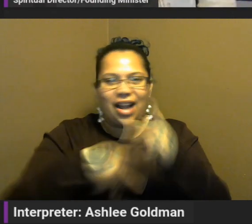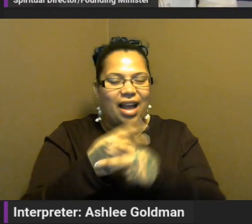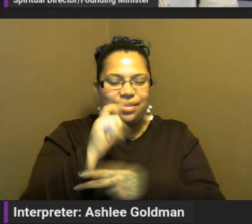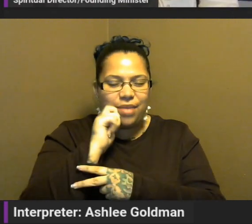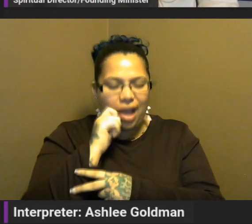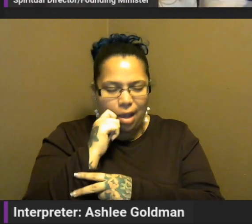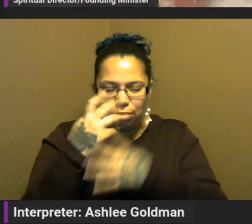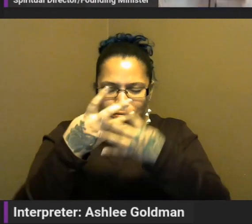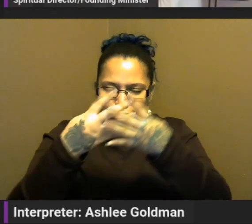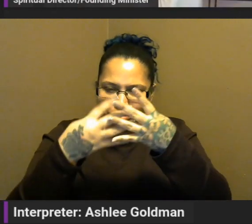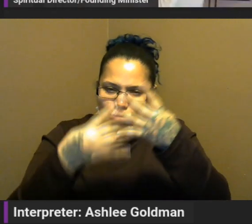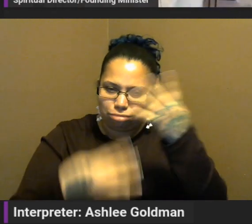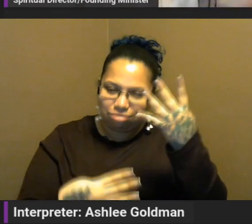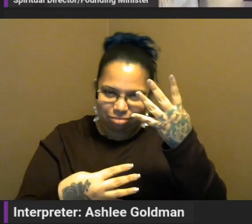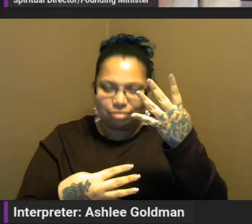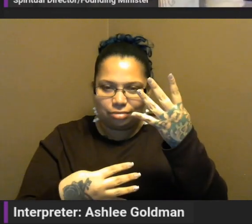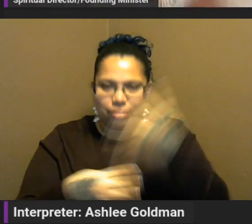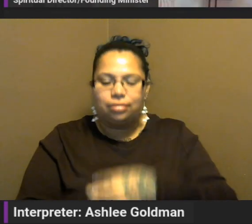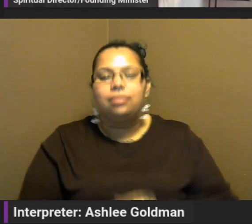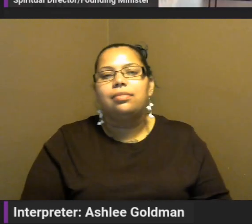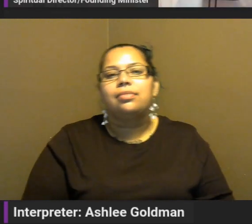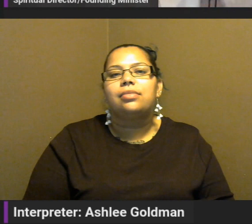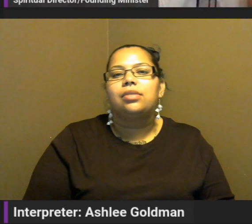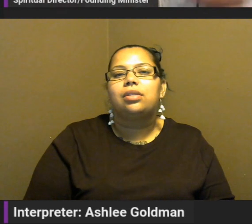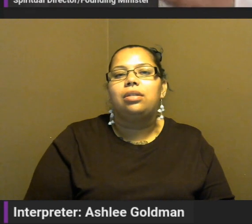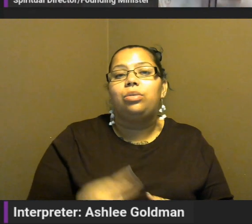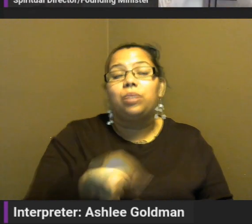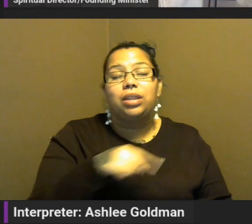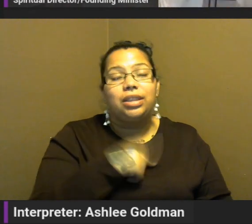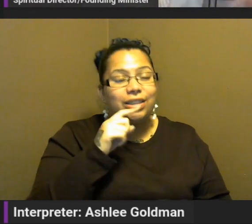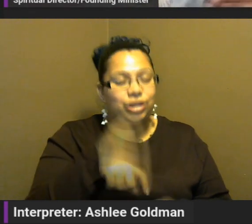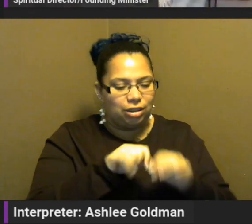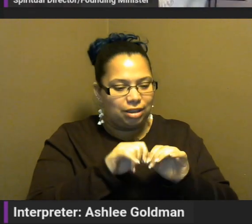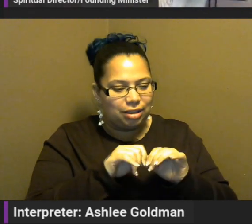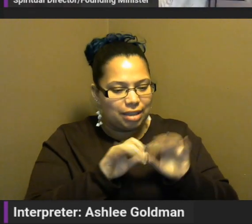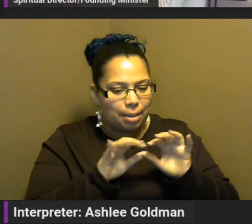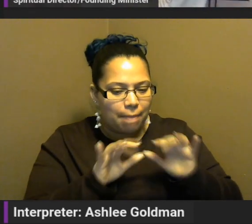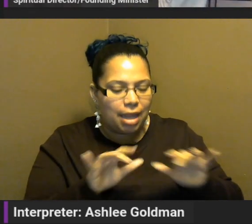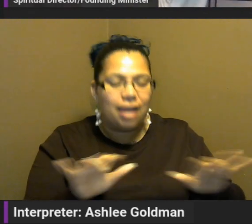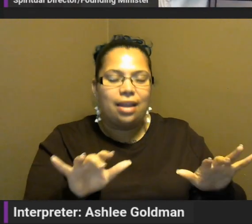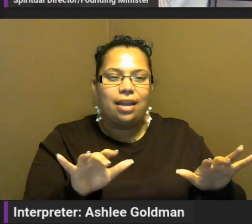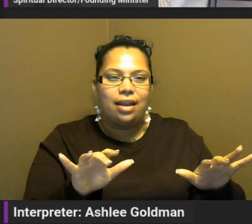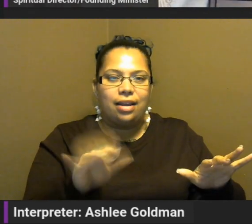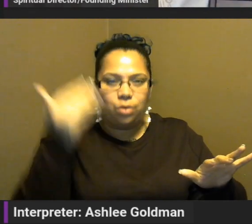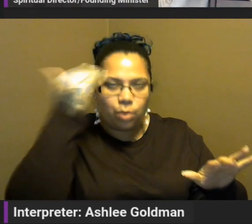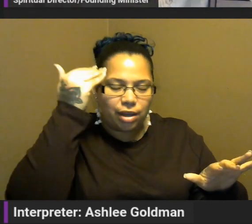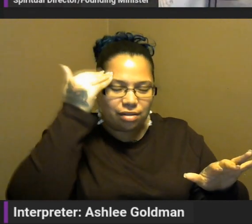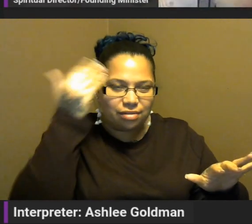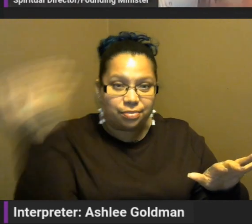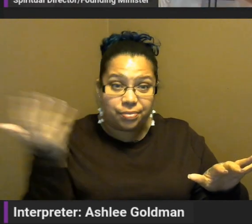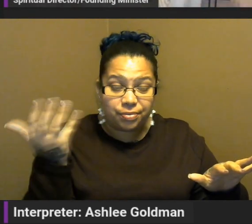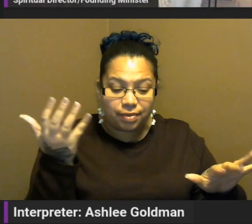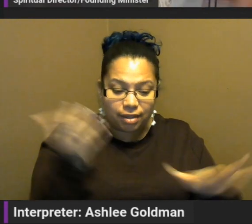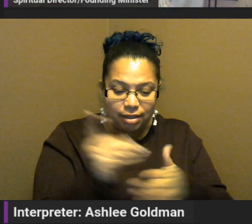others. So let's expand this into the awareness of and the consciousness of the divine